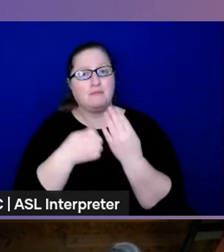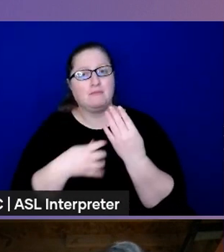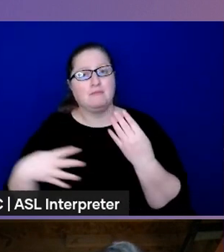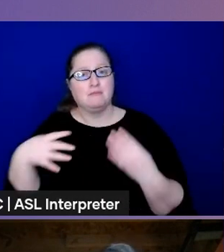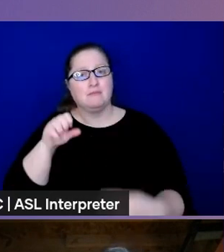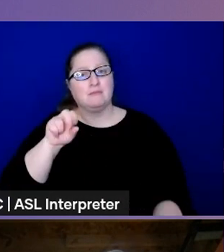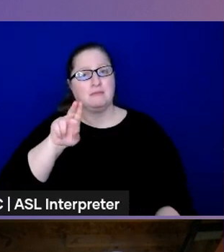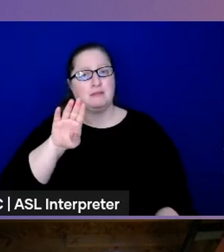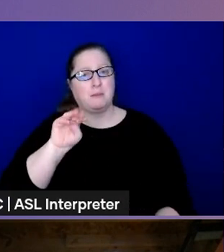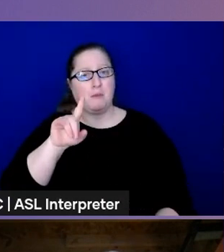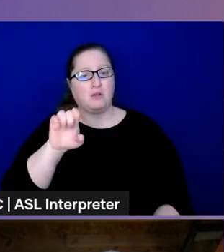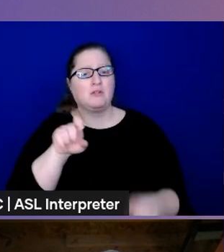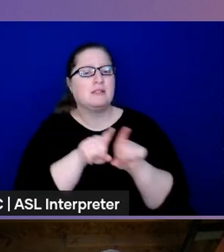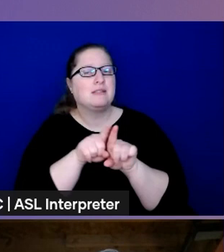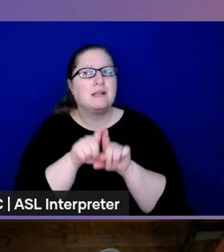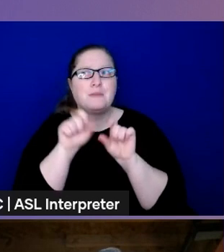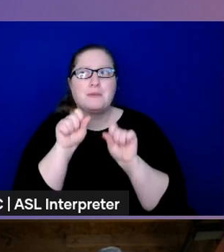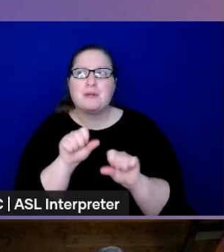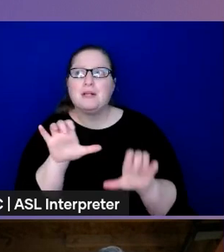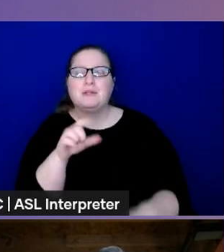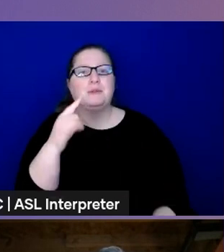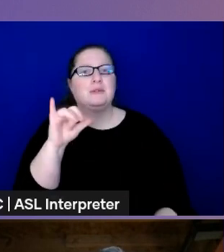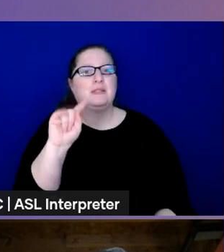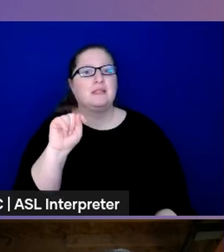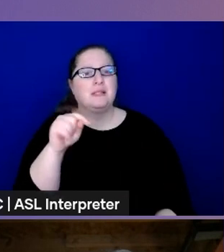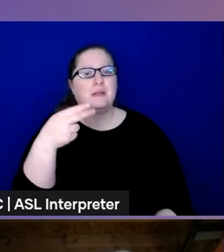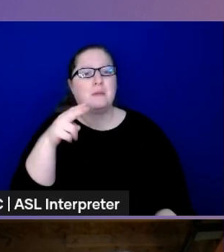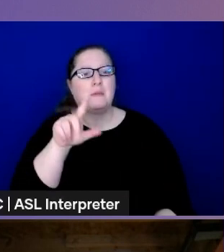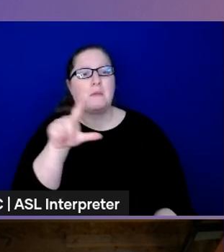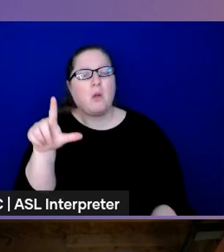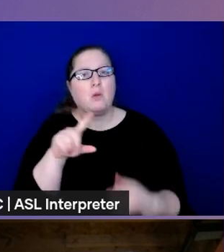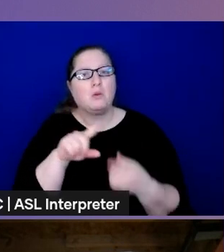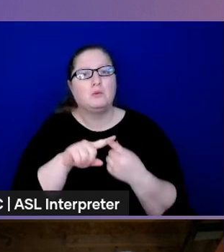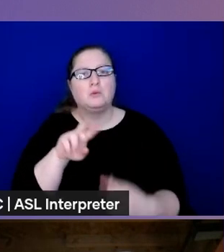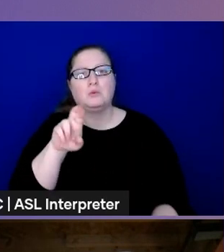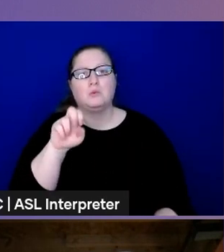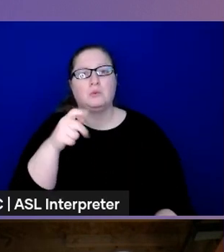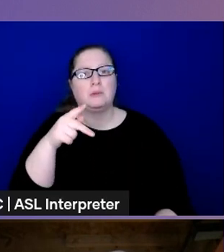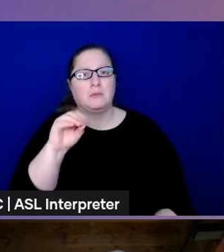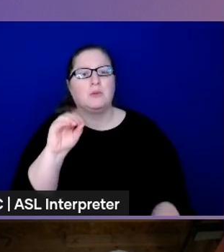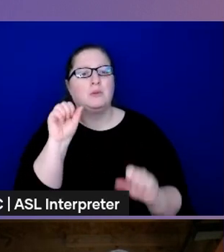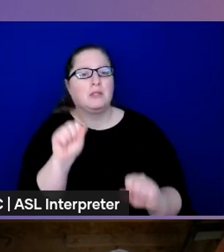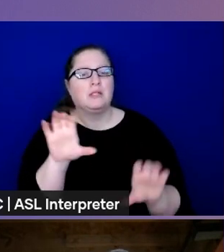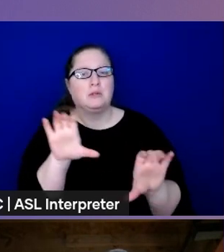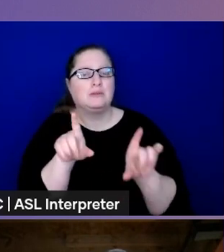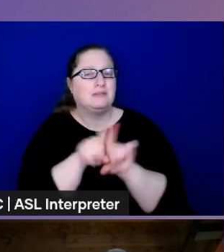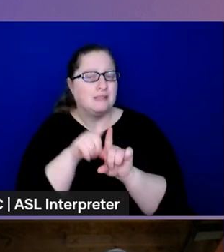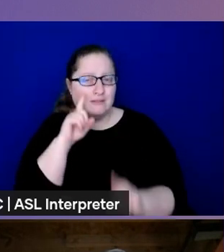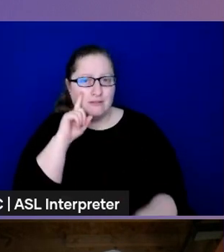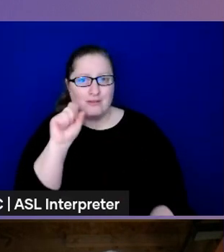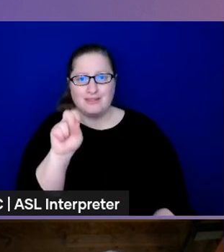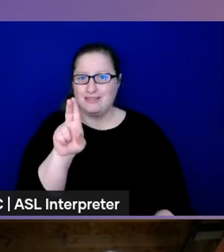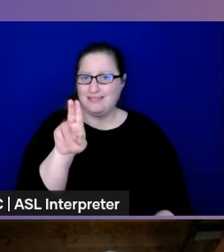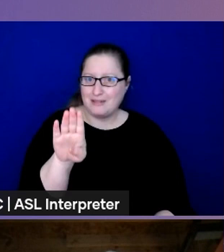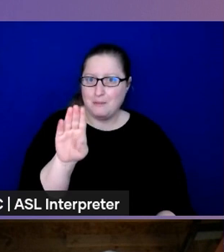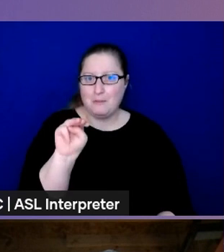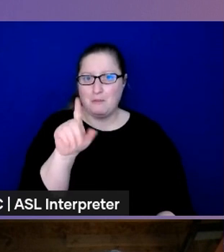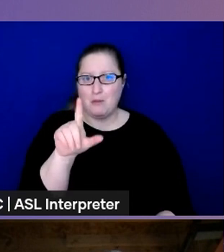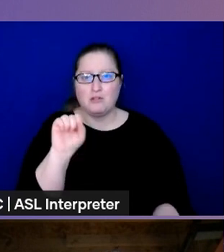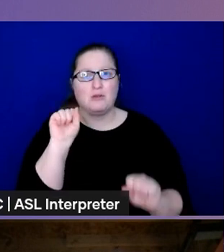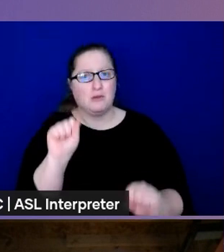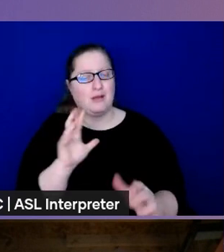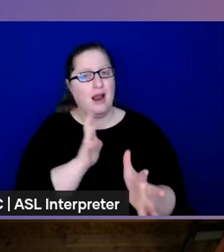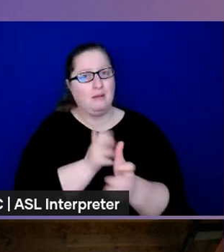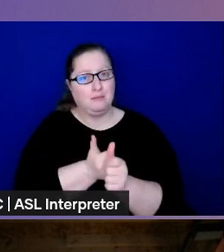would do a get pull into a repo, you can do a get pull of the submodule into your repo and update. And then